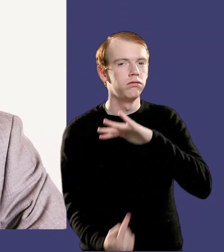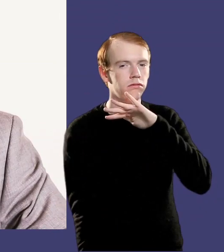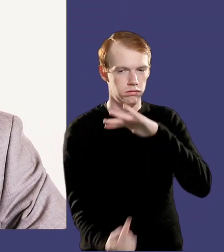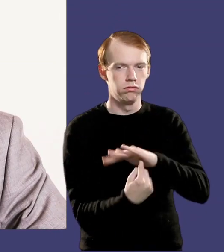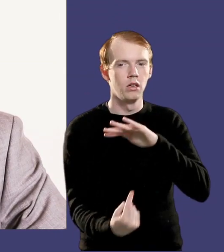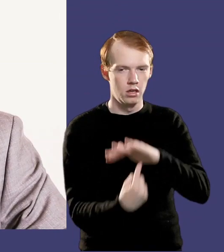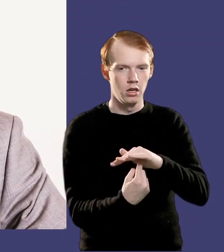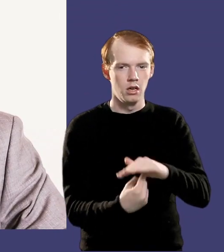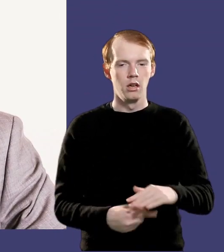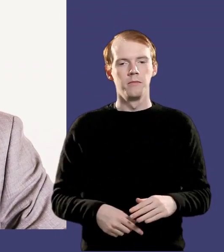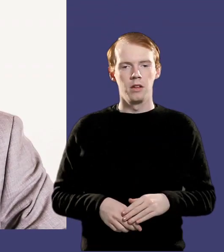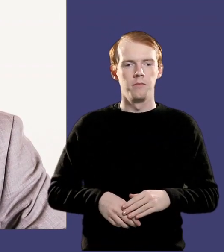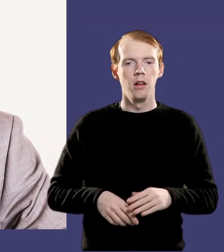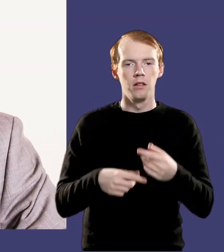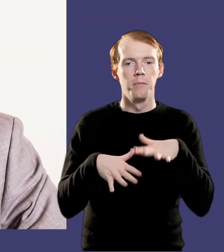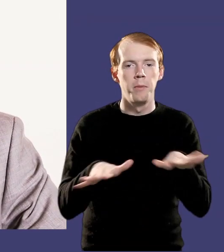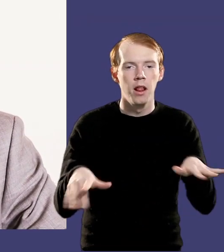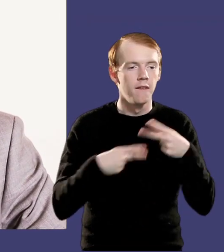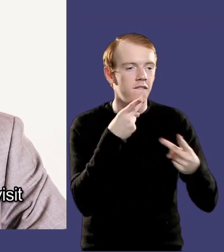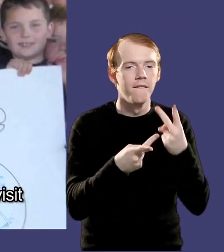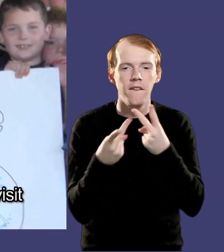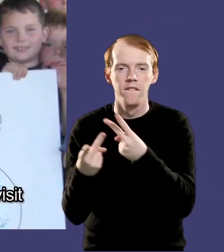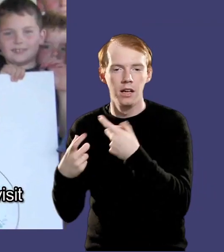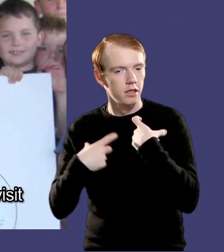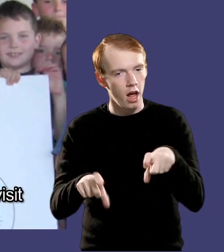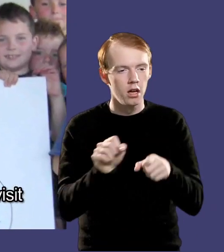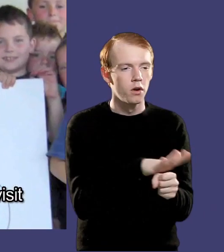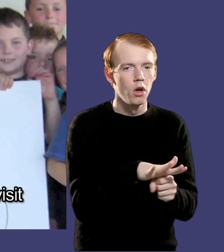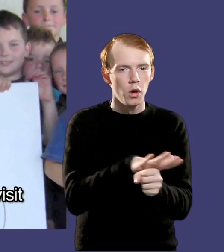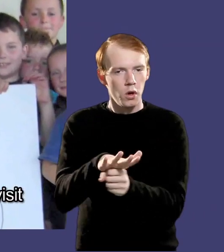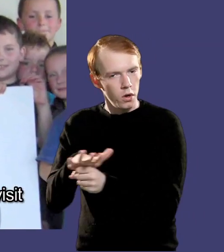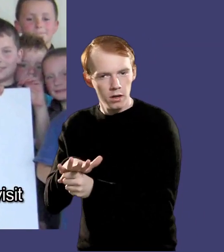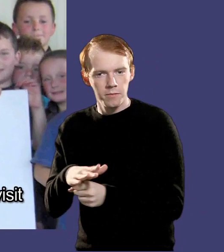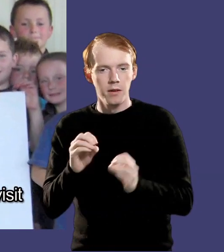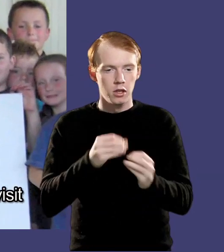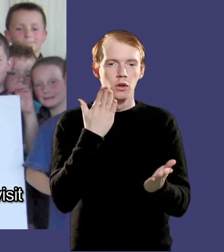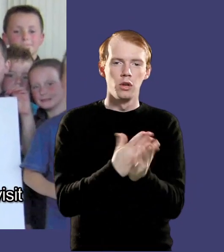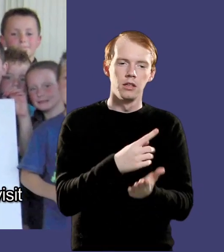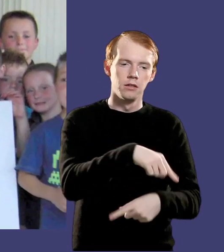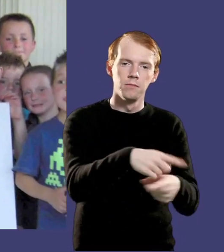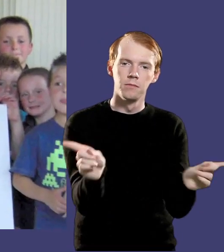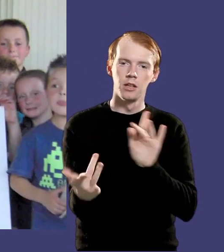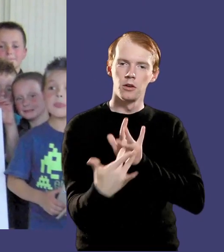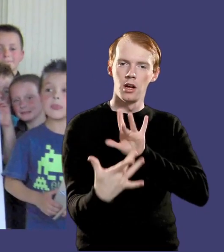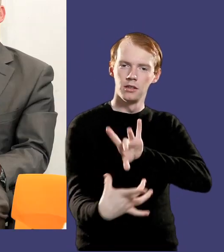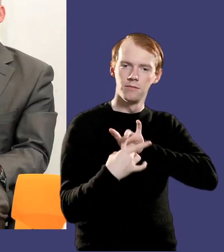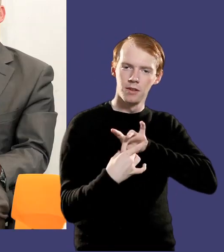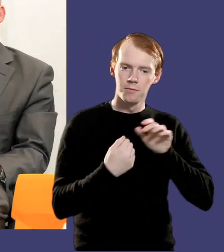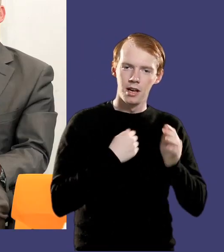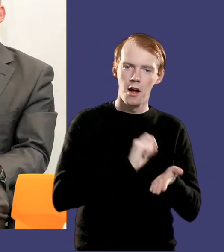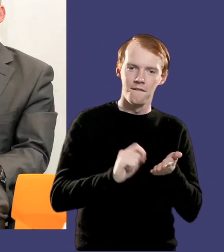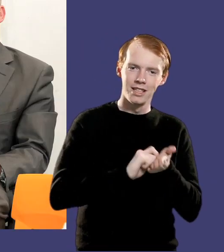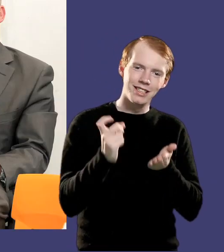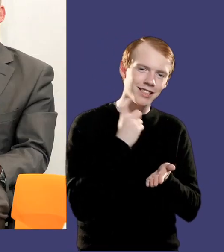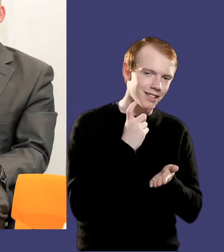Direct contact with children and young people is really important. That's why I'll continue to come and visit children and young